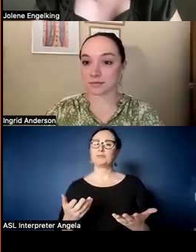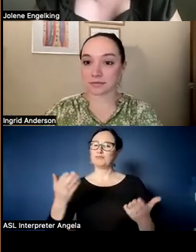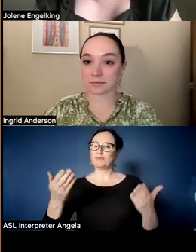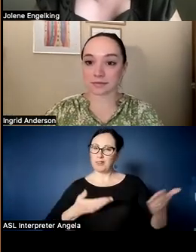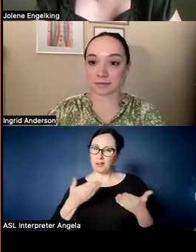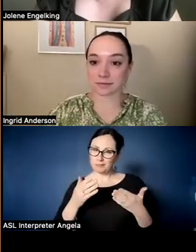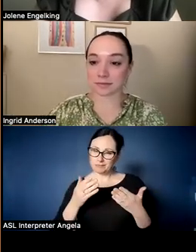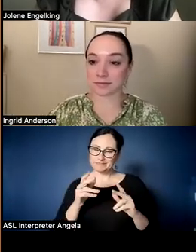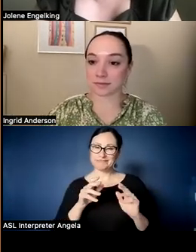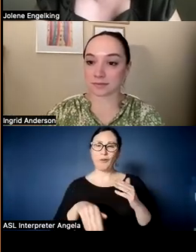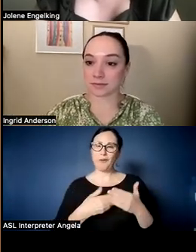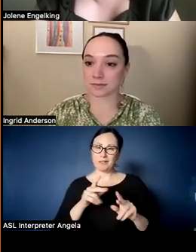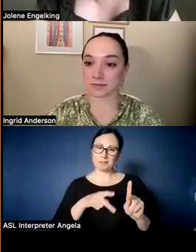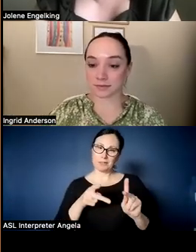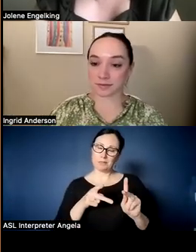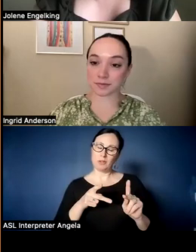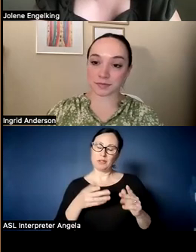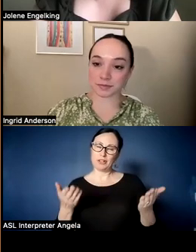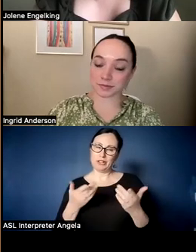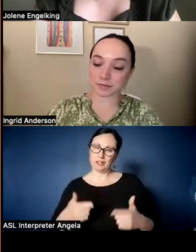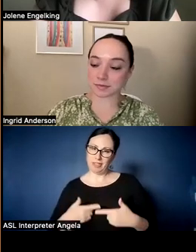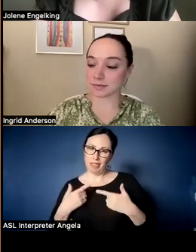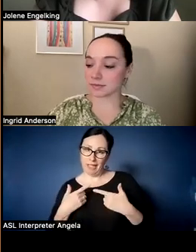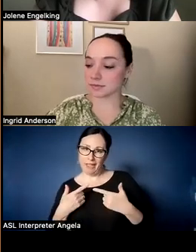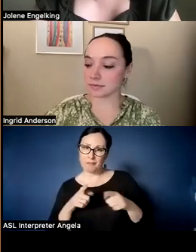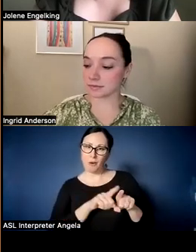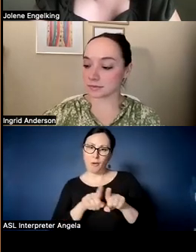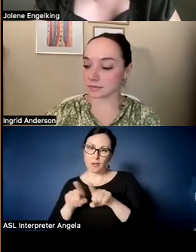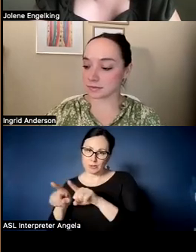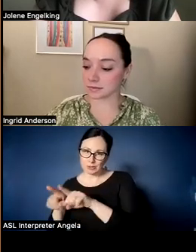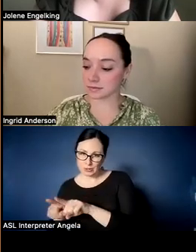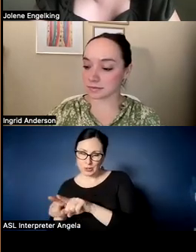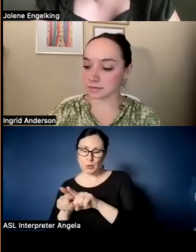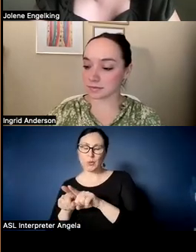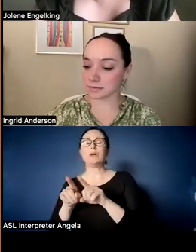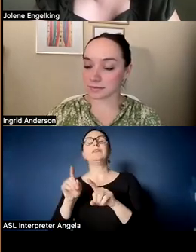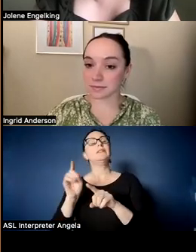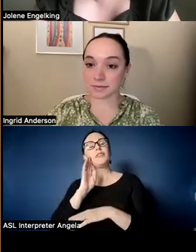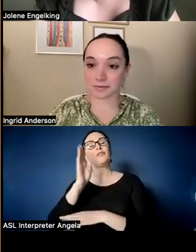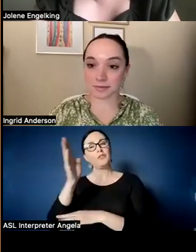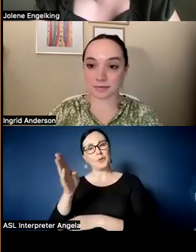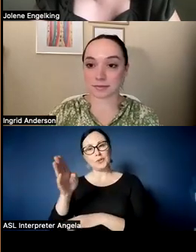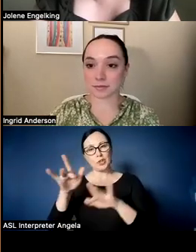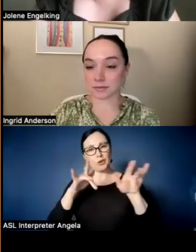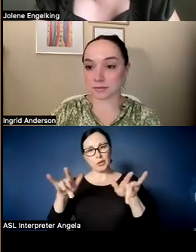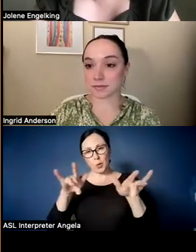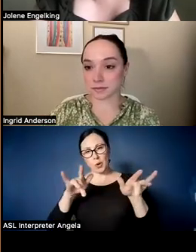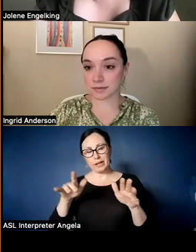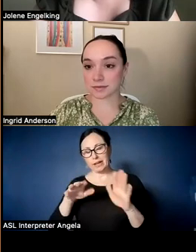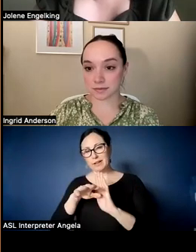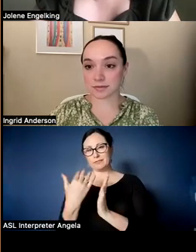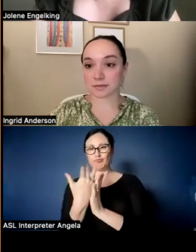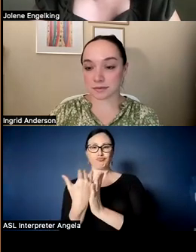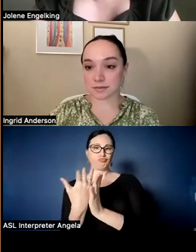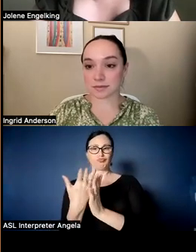going to be listening to this recording in the future, that we always want to make sure that, in the midst of all of our work, we